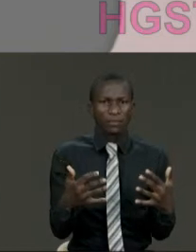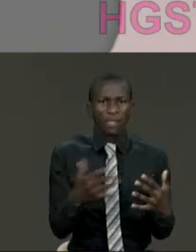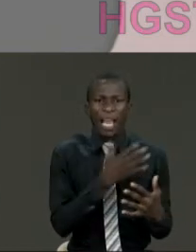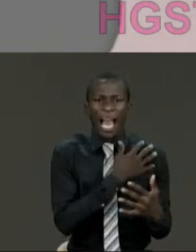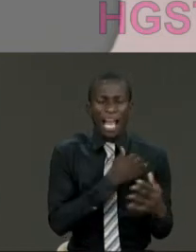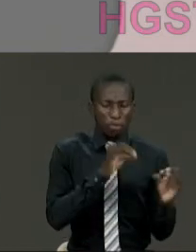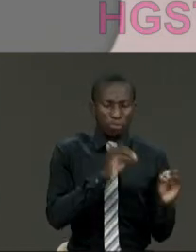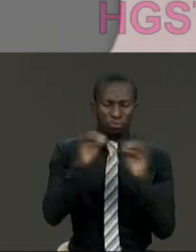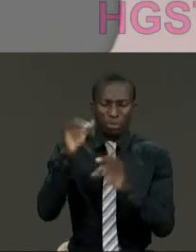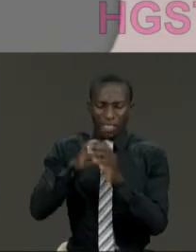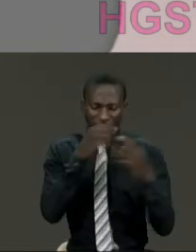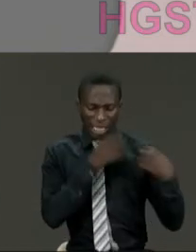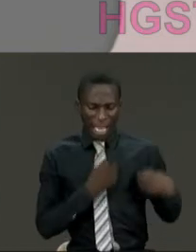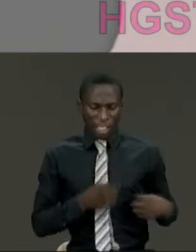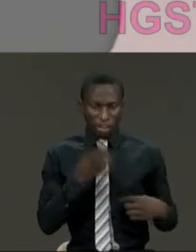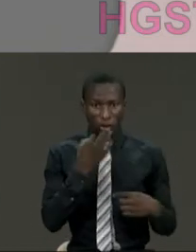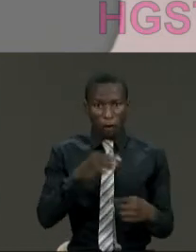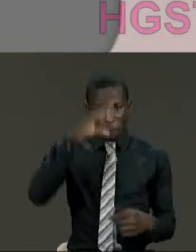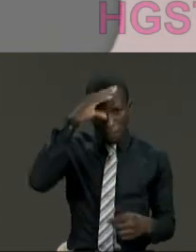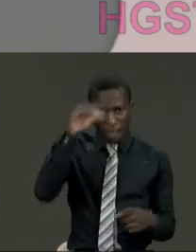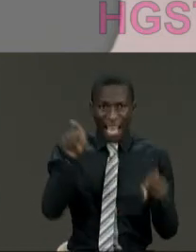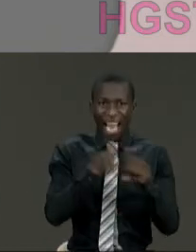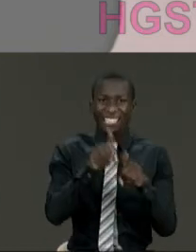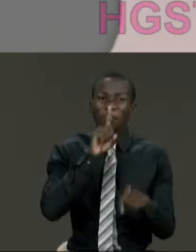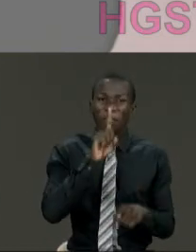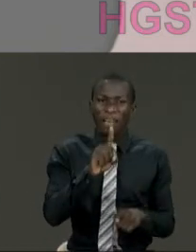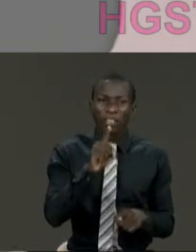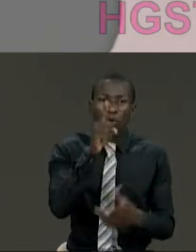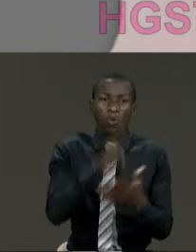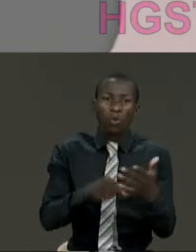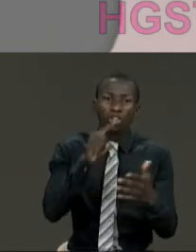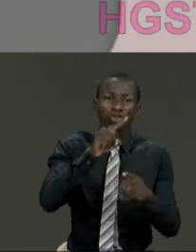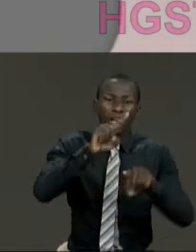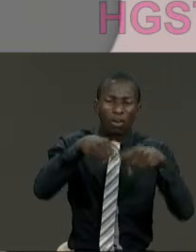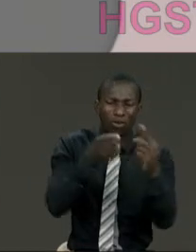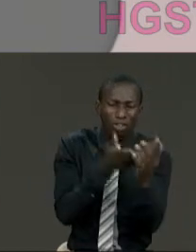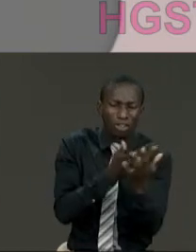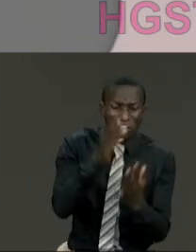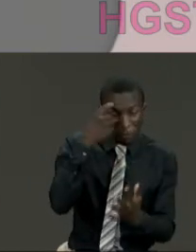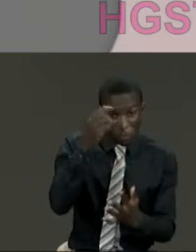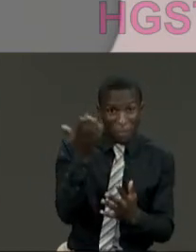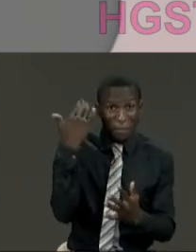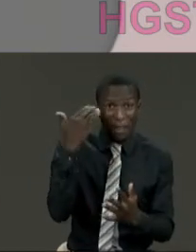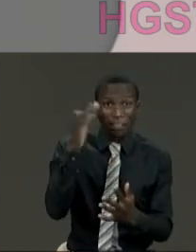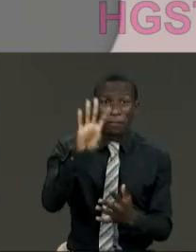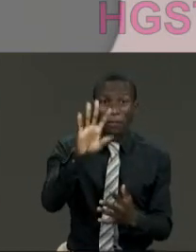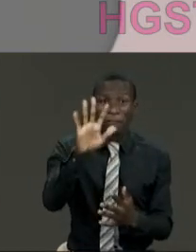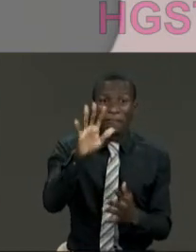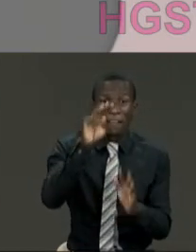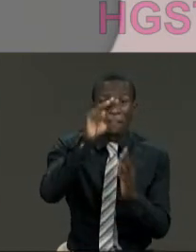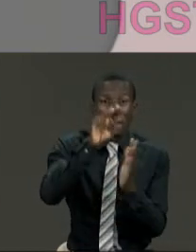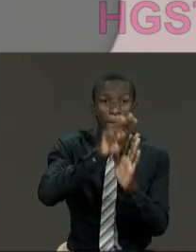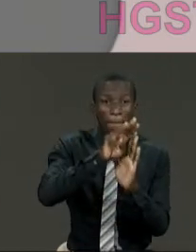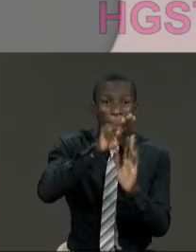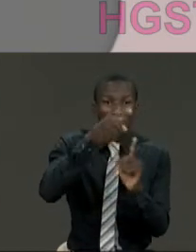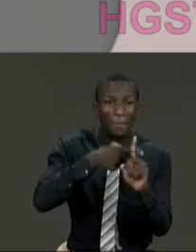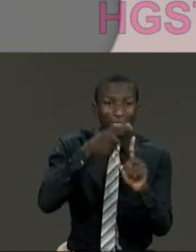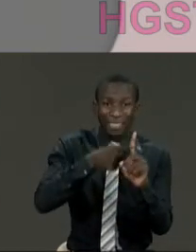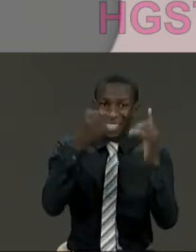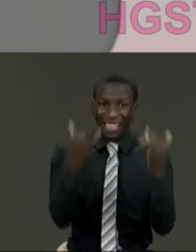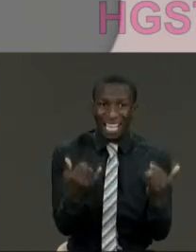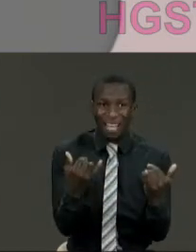man. As a matter of fact, what we have been passing through for the past 4 or 5 months now are things that have